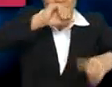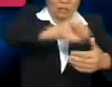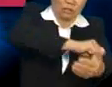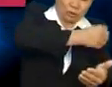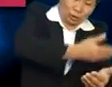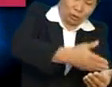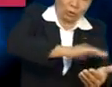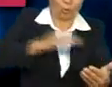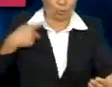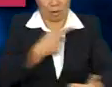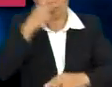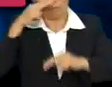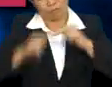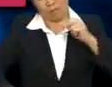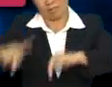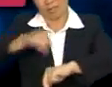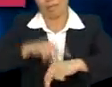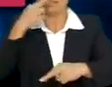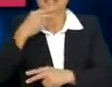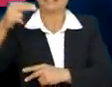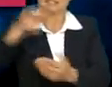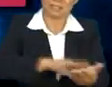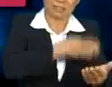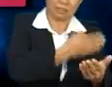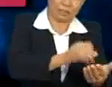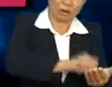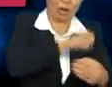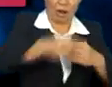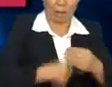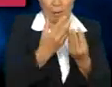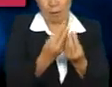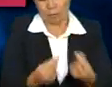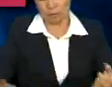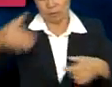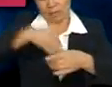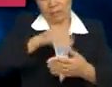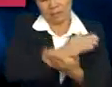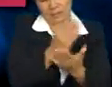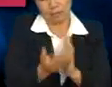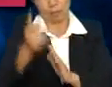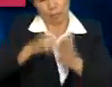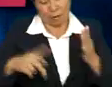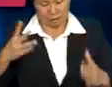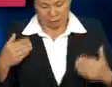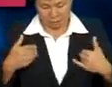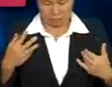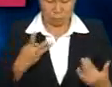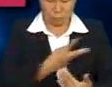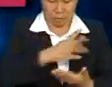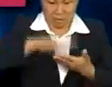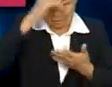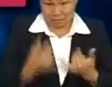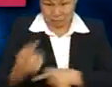Songs, we will have a fun time singing a song about absorption. In segment What Have We